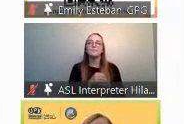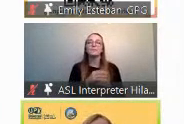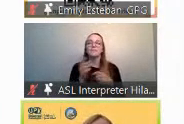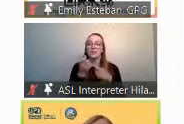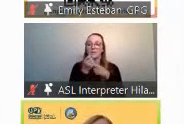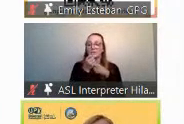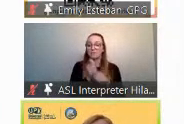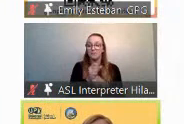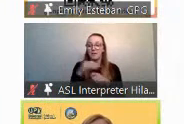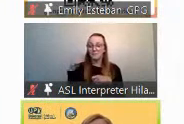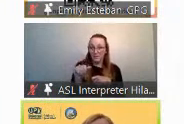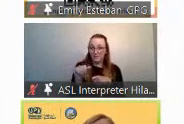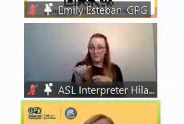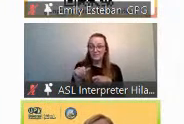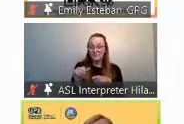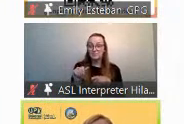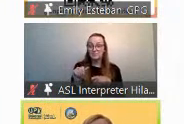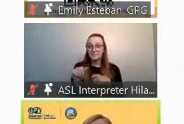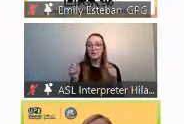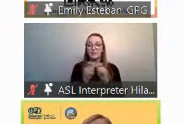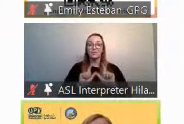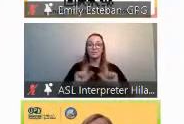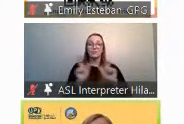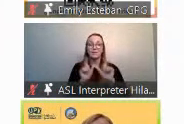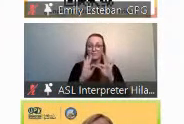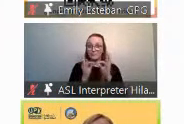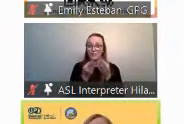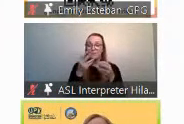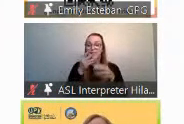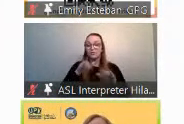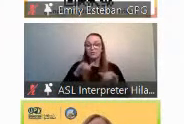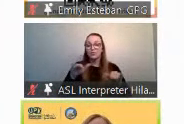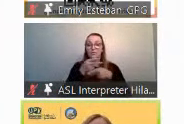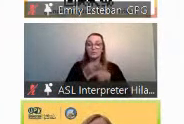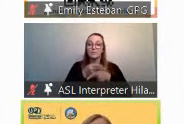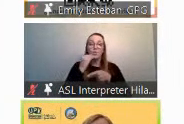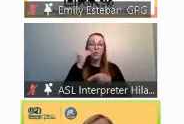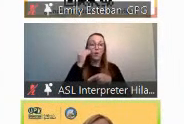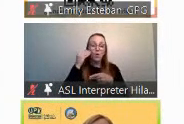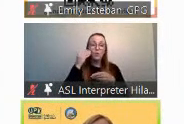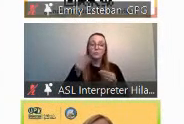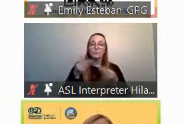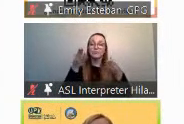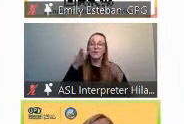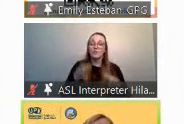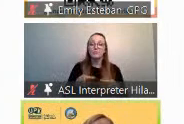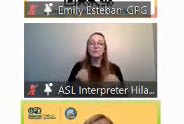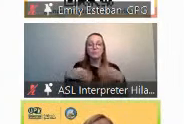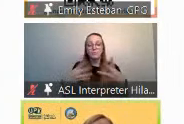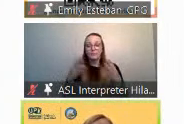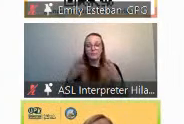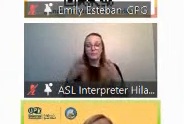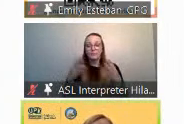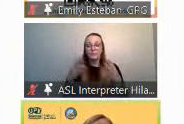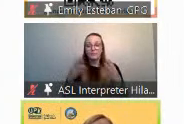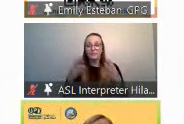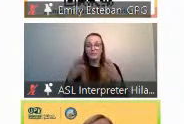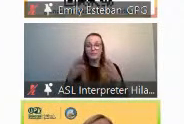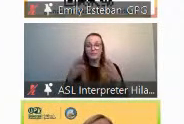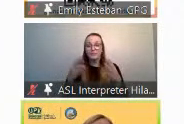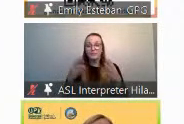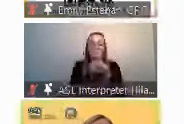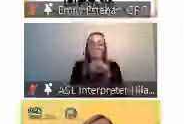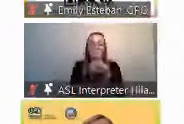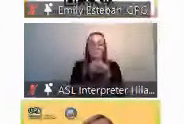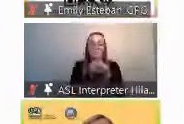payments to licensed family childcare home providers and to provide educational and support services to those providers and